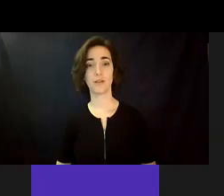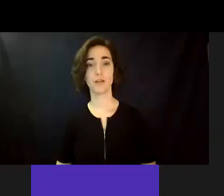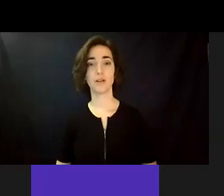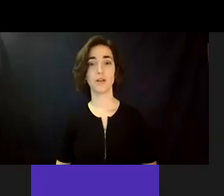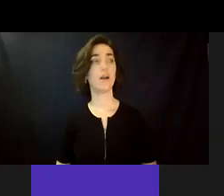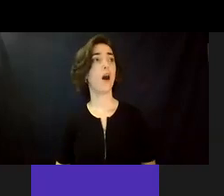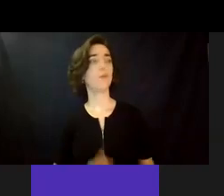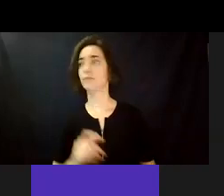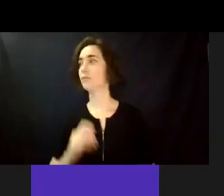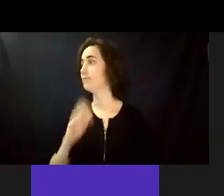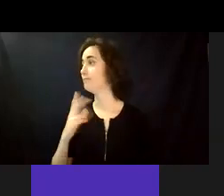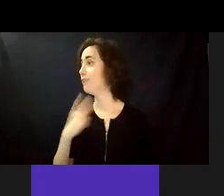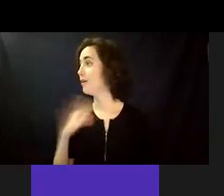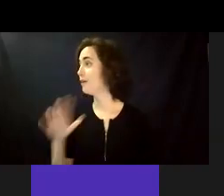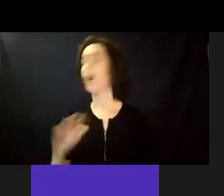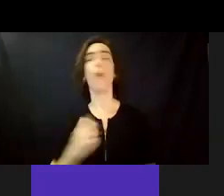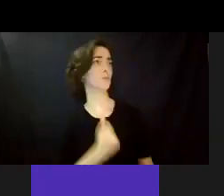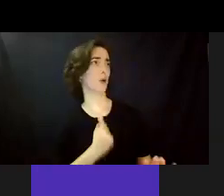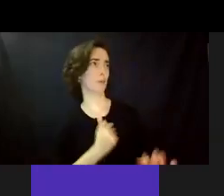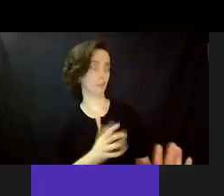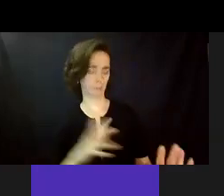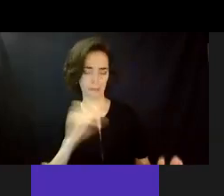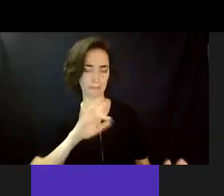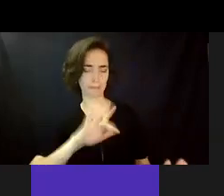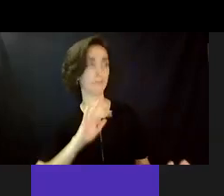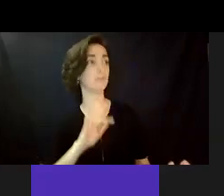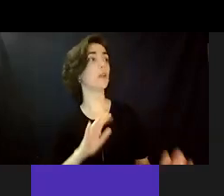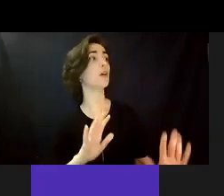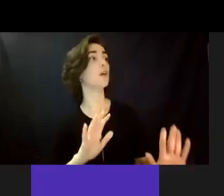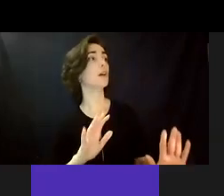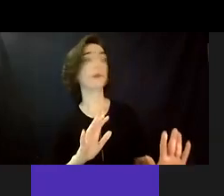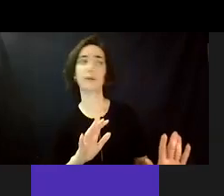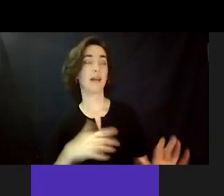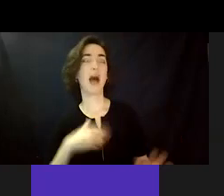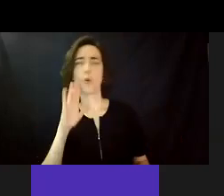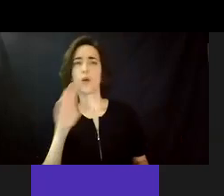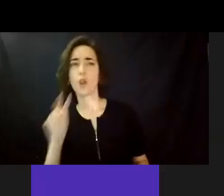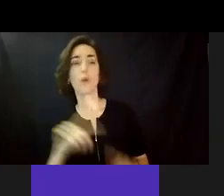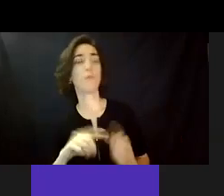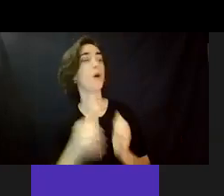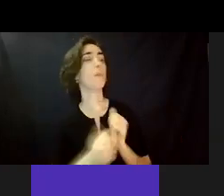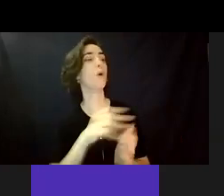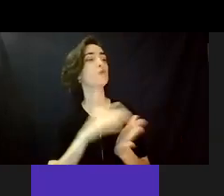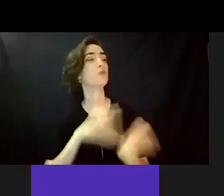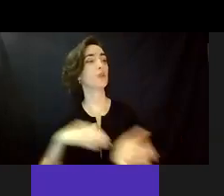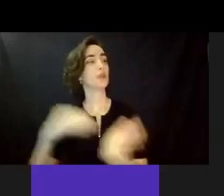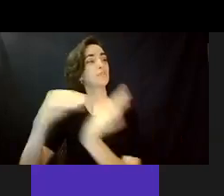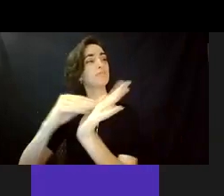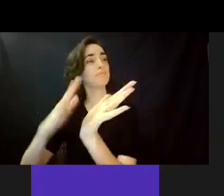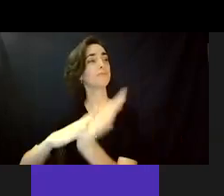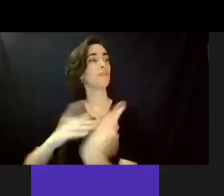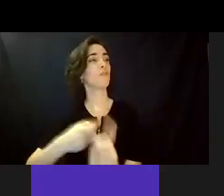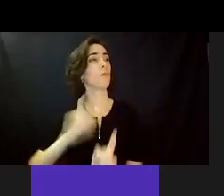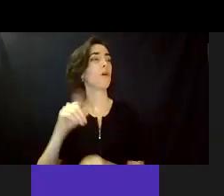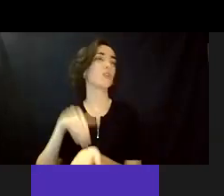I'm so sorry. No, we actually, I'll look at them. Most students can get documentation from their doctor, their specialist. The only ones